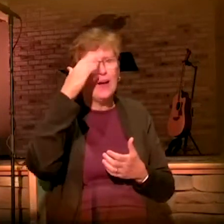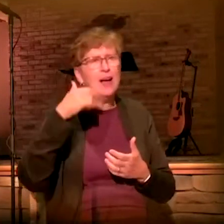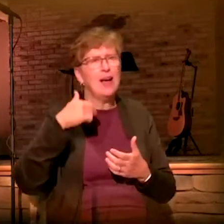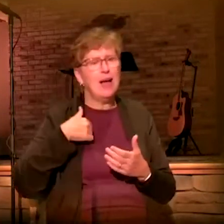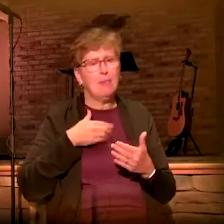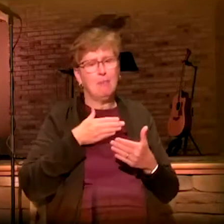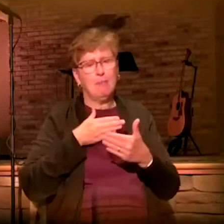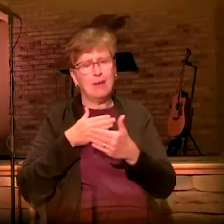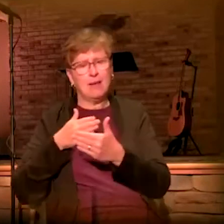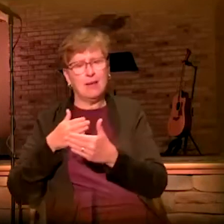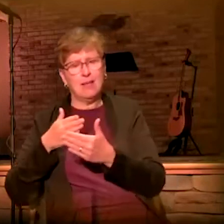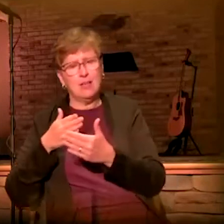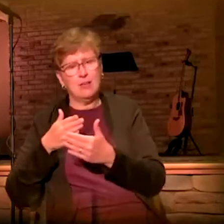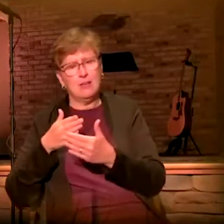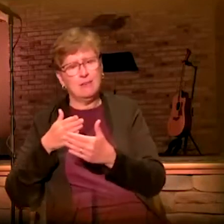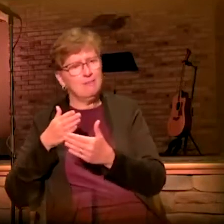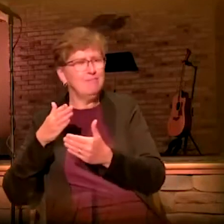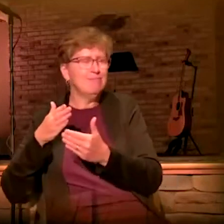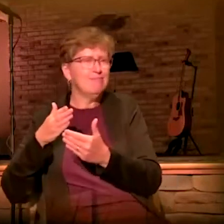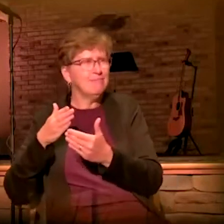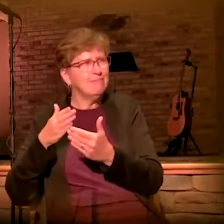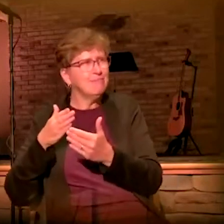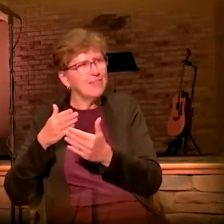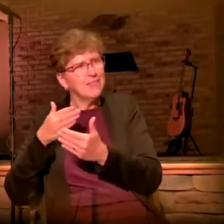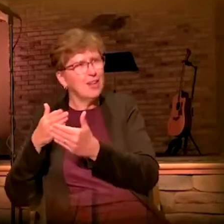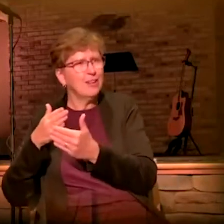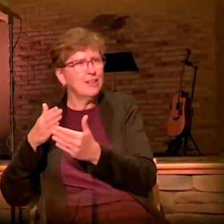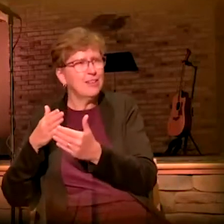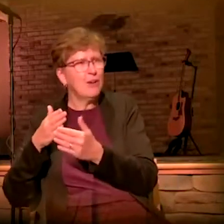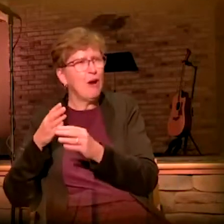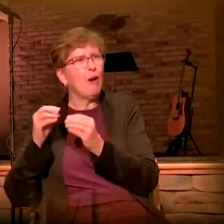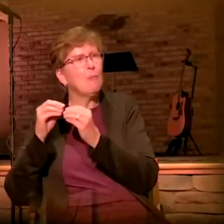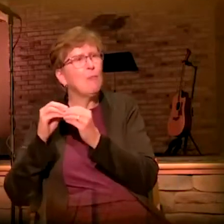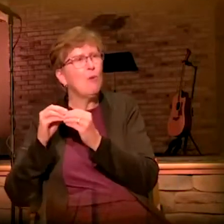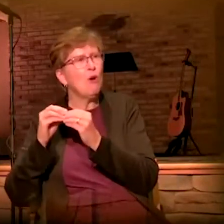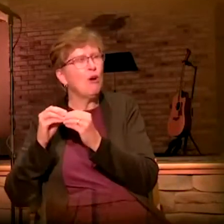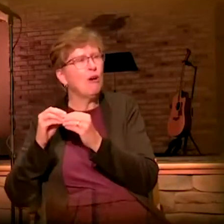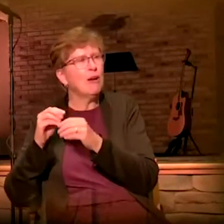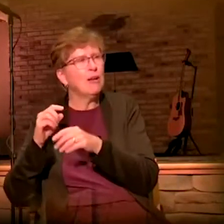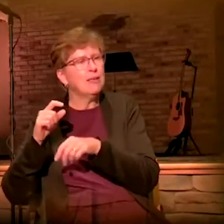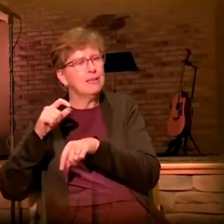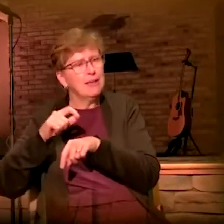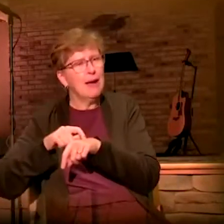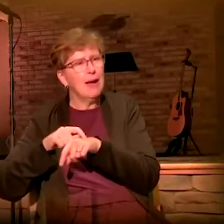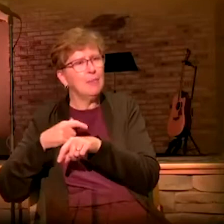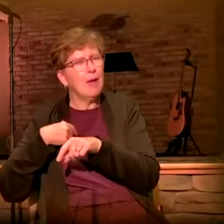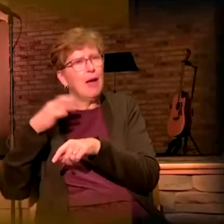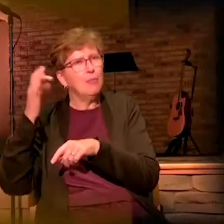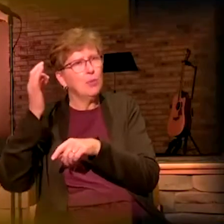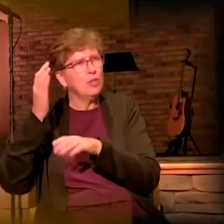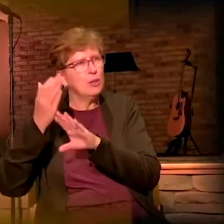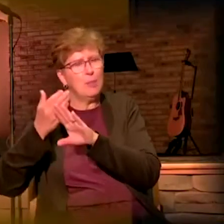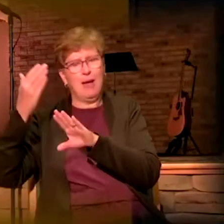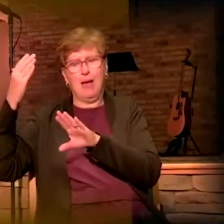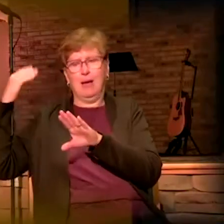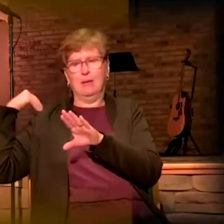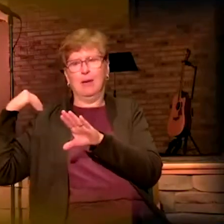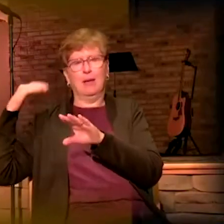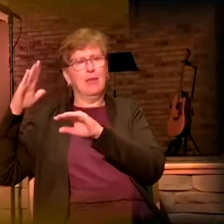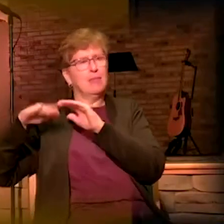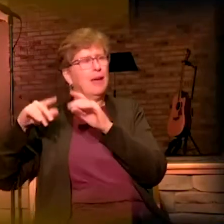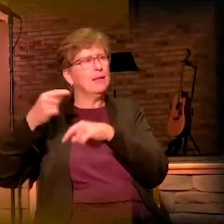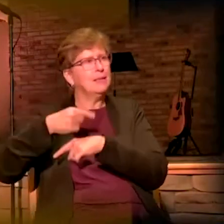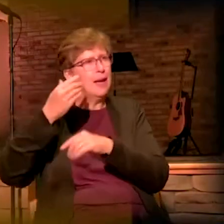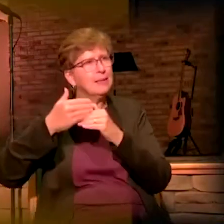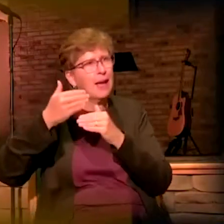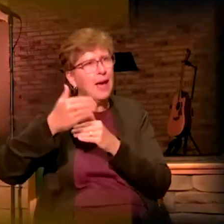ministry, that there are way more days behind me than ahead of me. So what